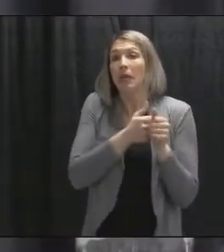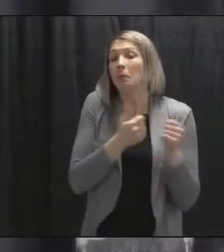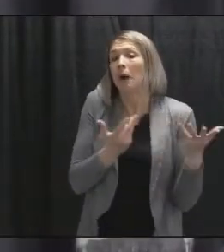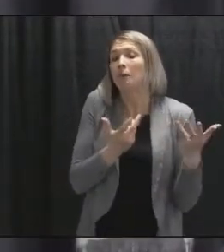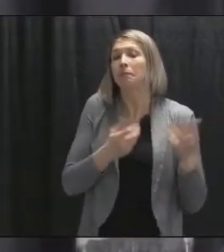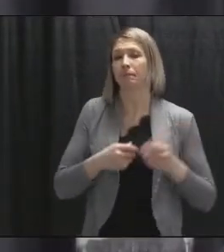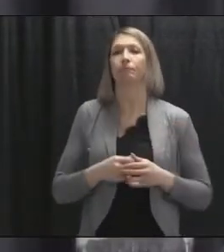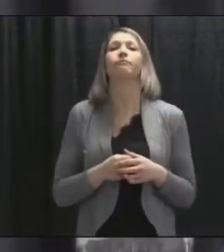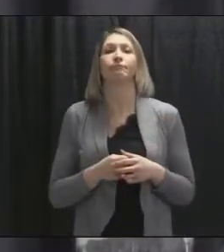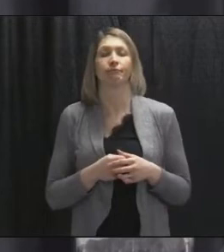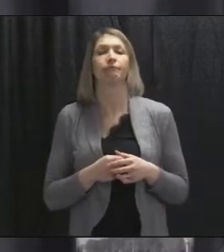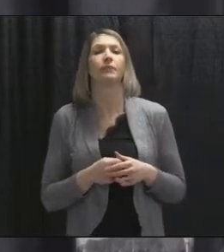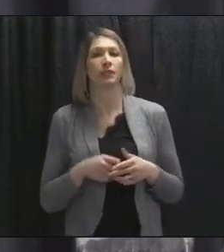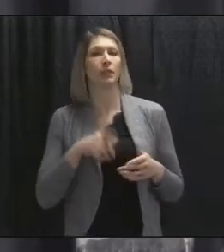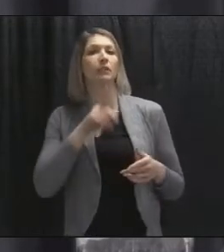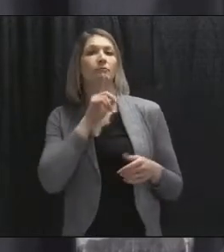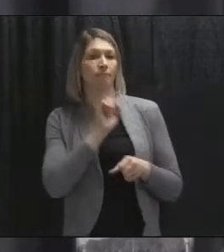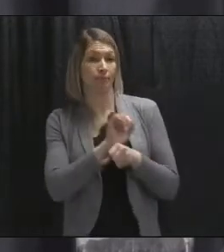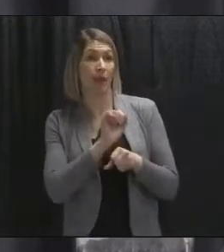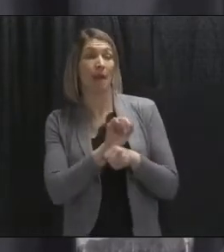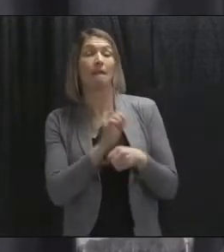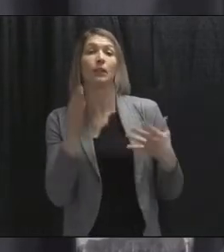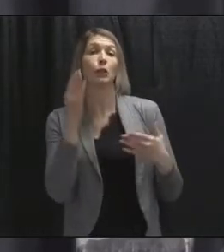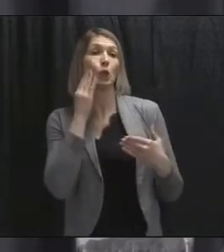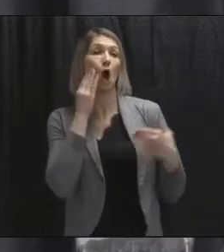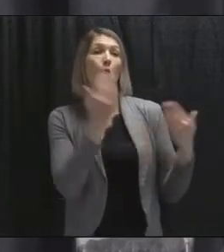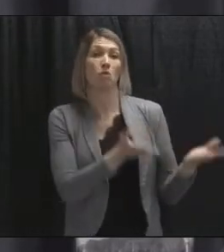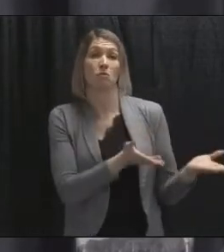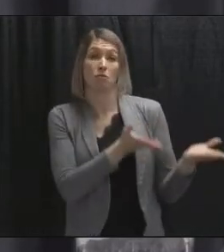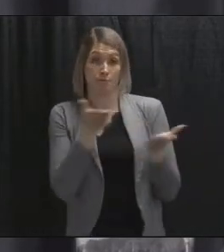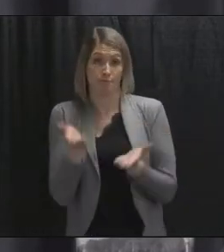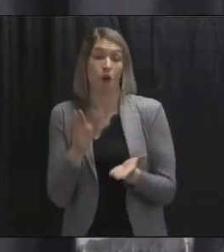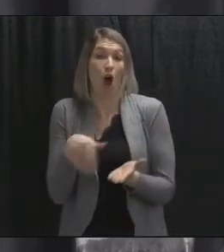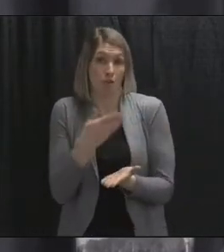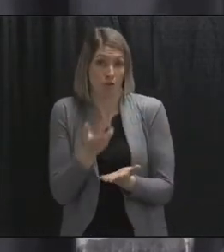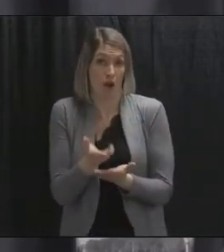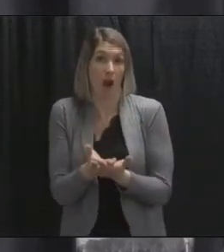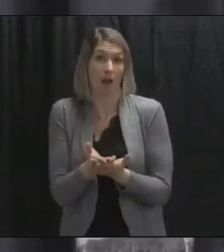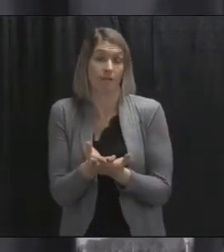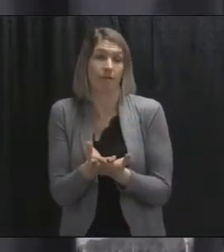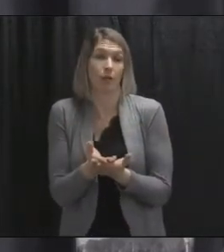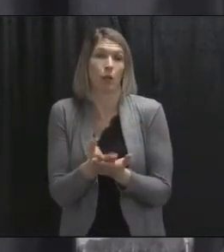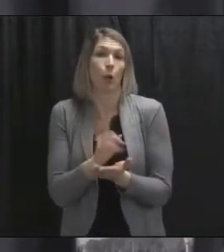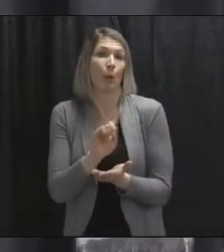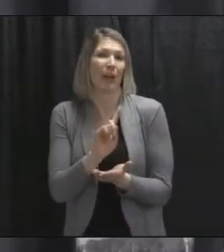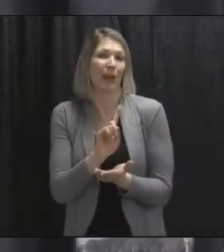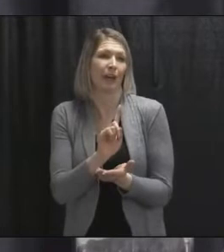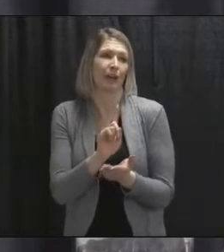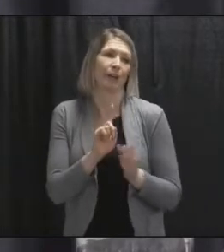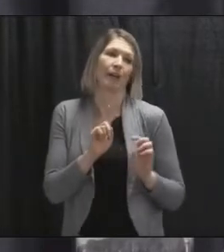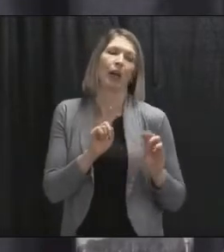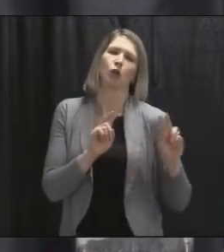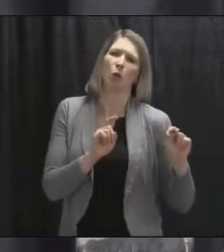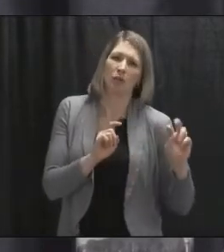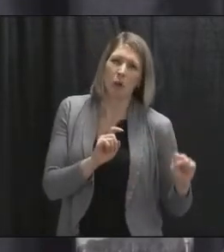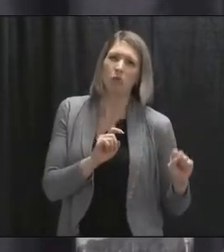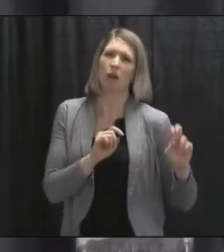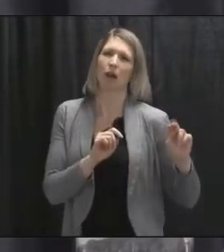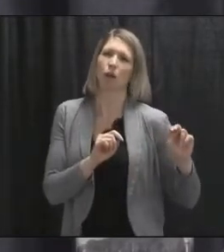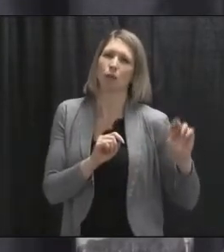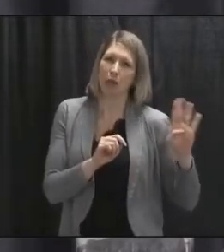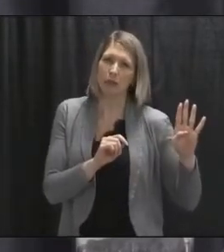that there have been more deliveries into mainland Canada through the federal procurement